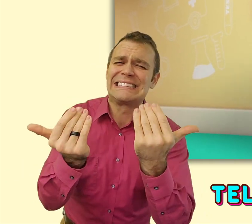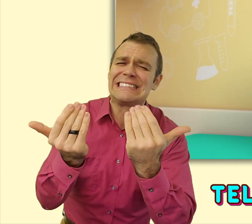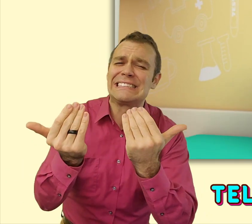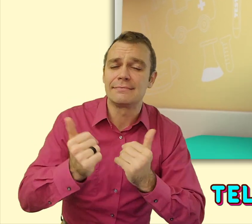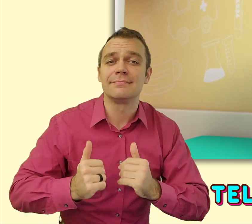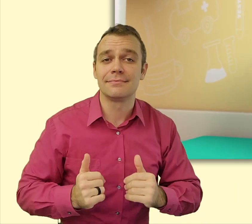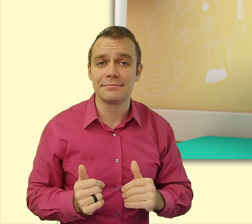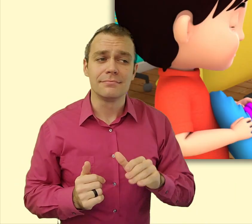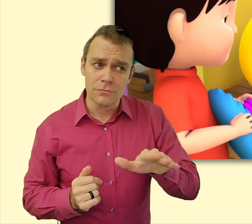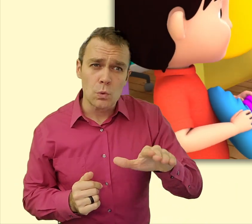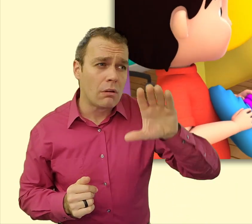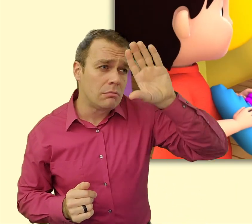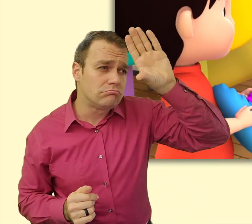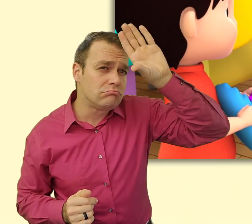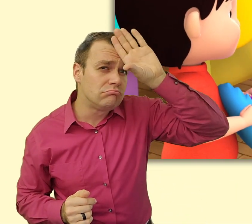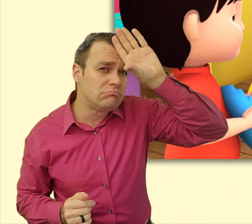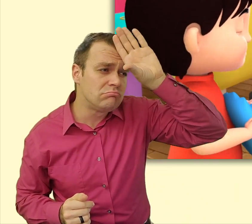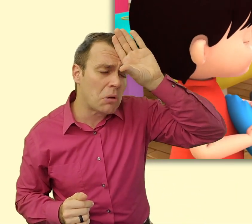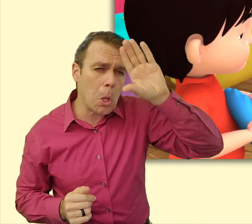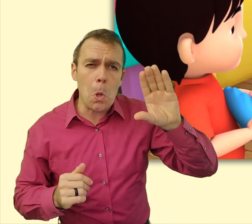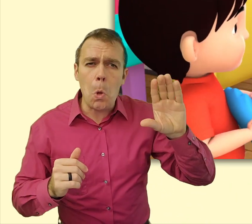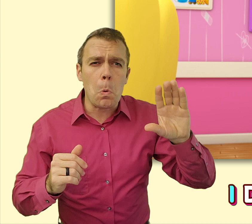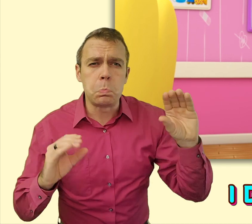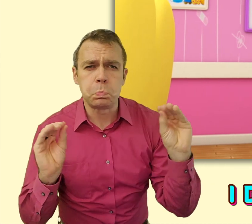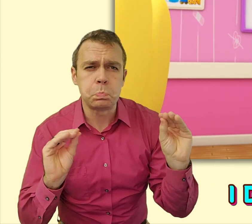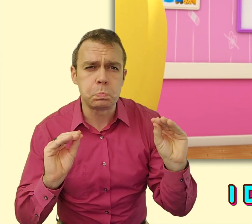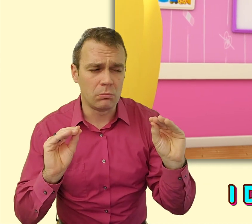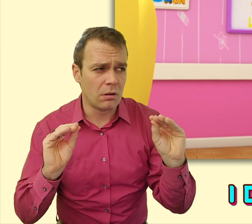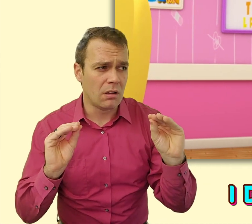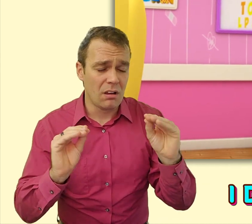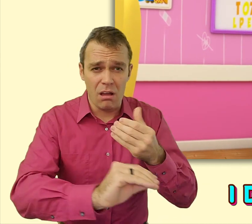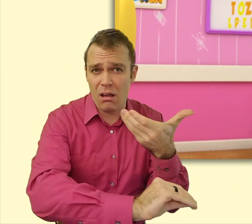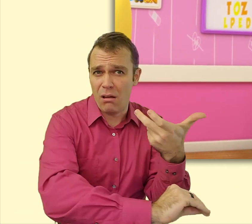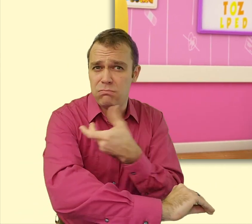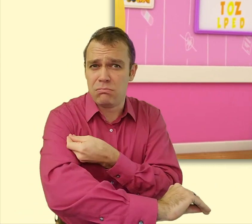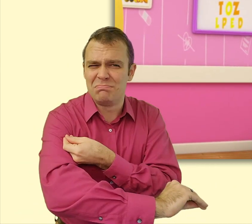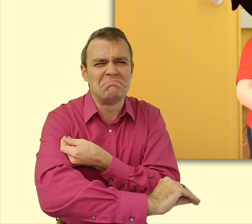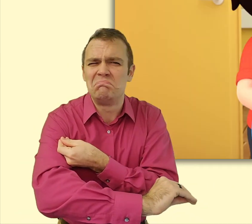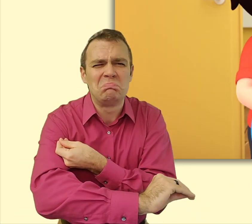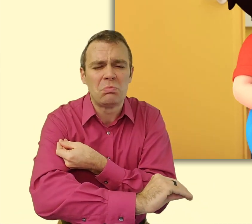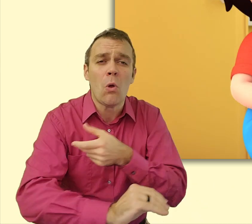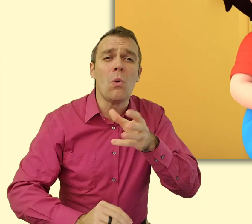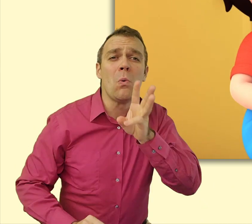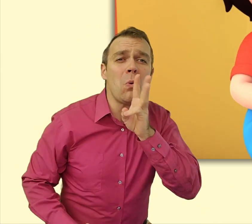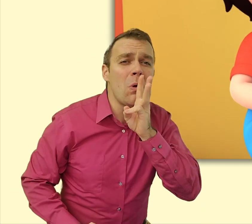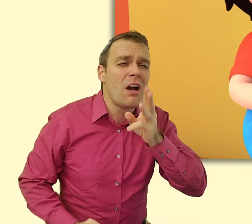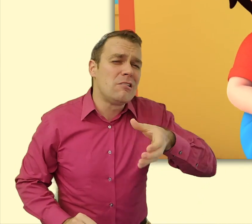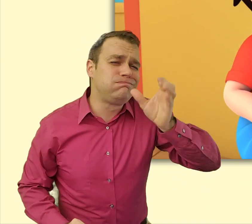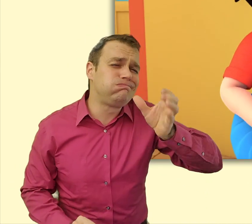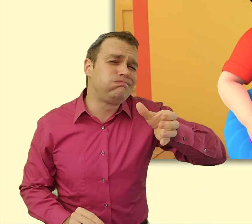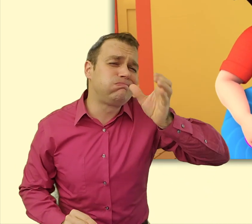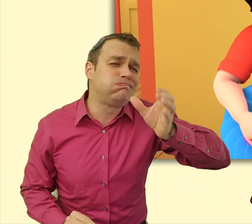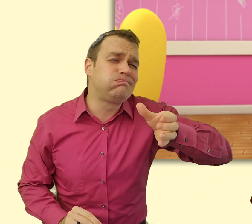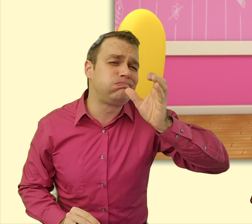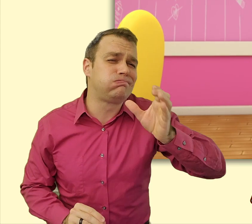doctor, how am I? You're not feeling very hot. I don't think you need a shot. Just drink water all